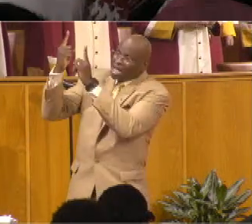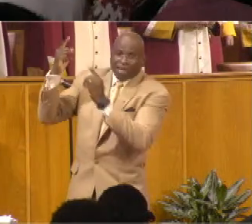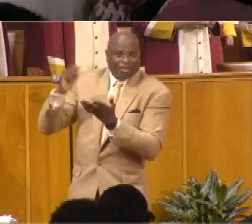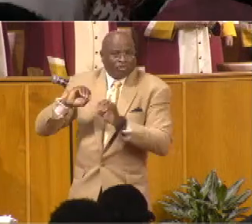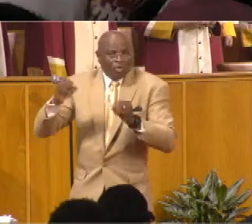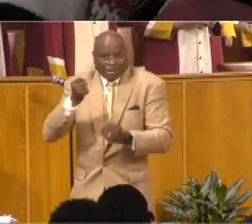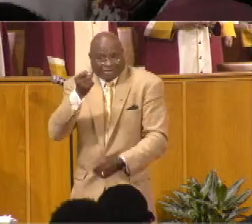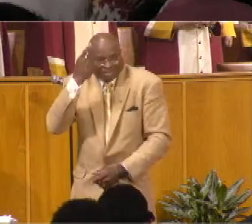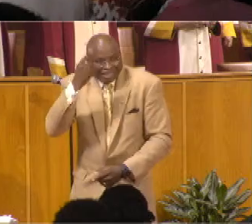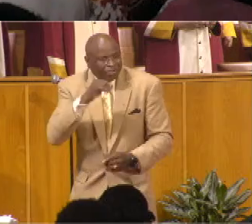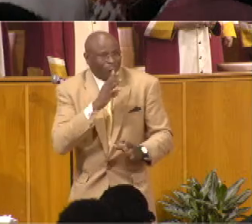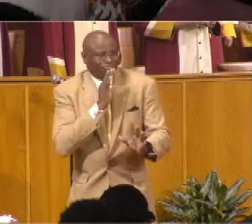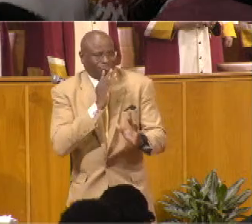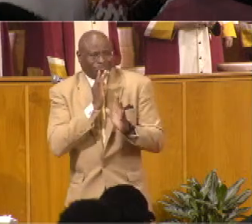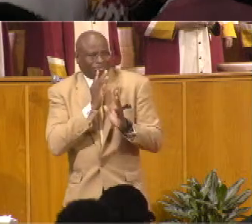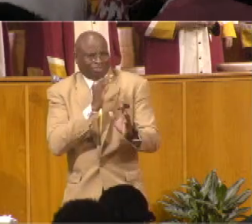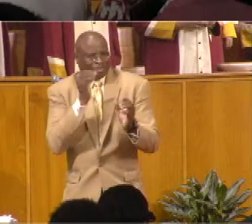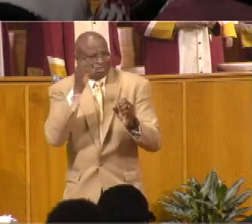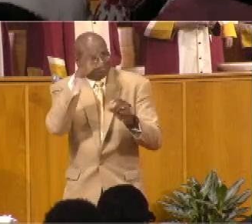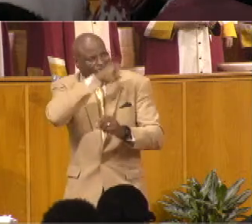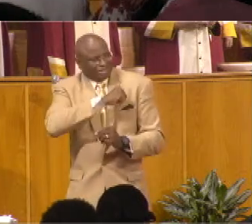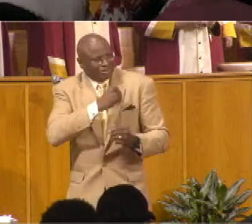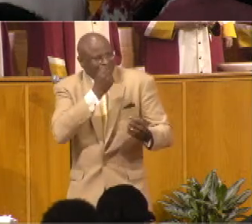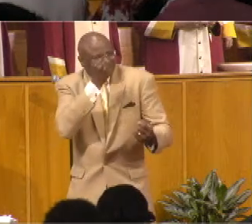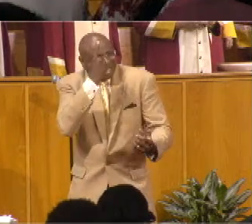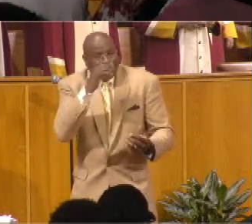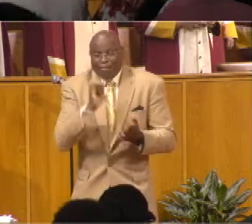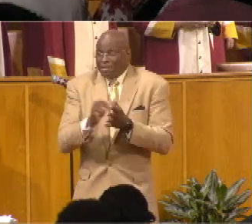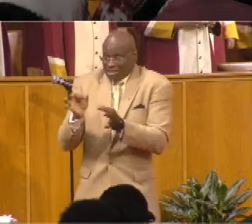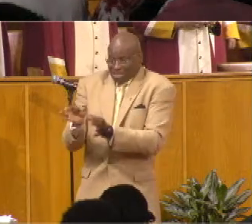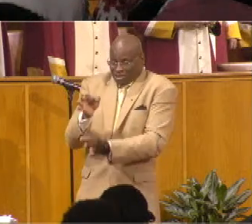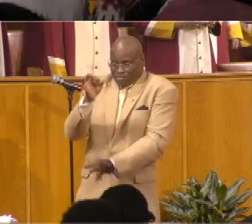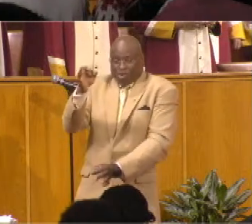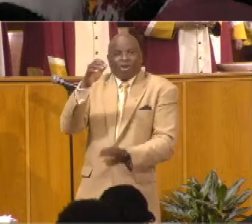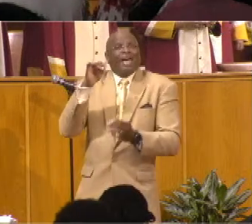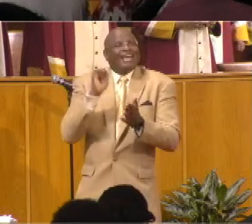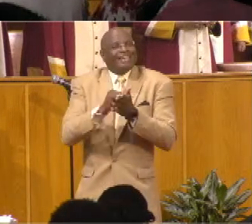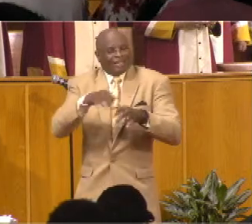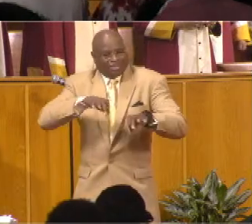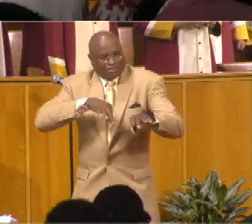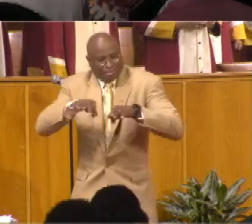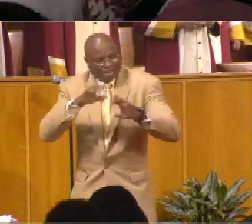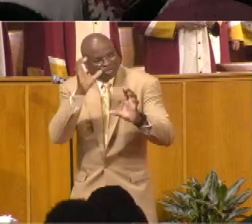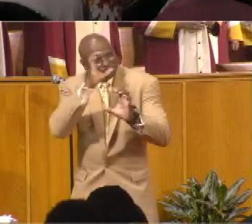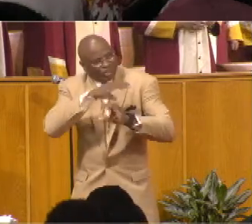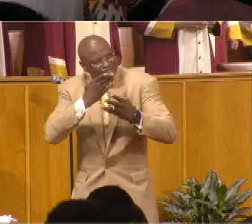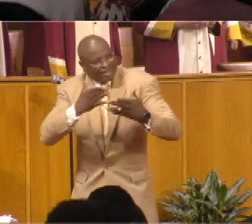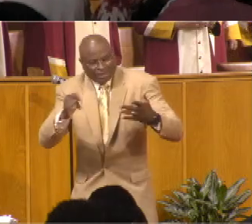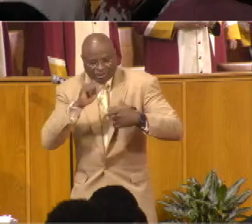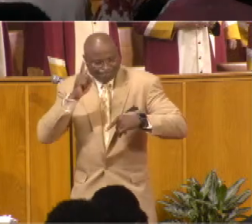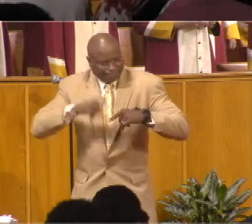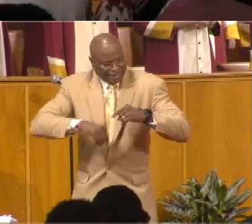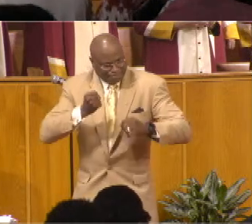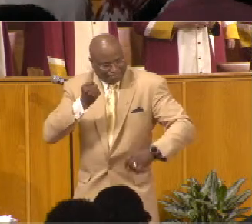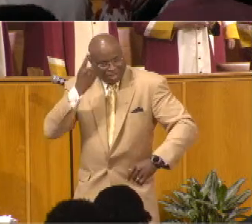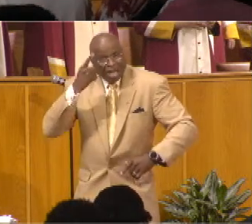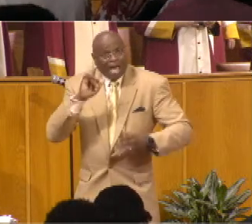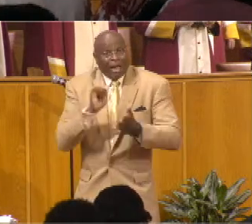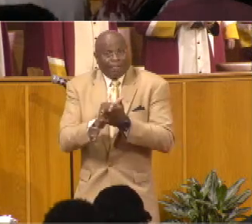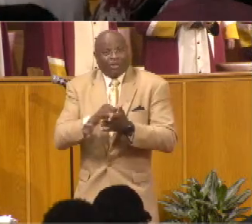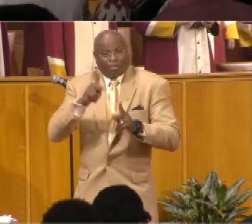one understands him. However, in the Spirit, he speaks mysteries. But he